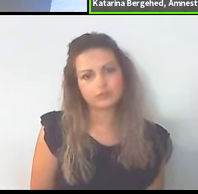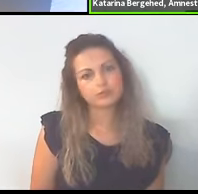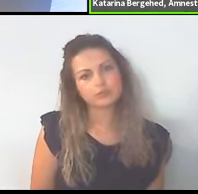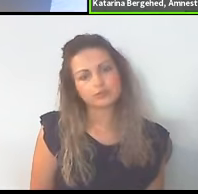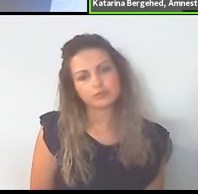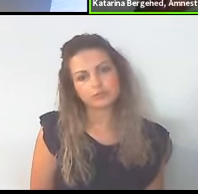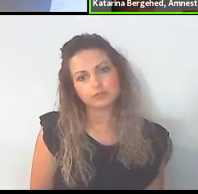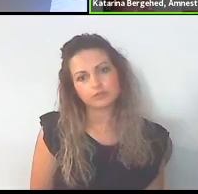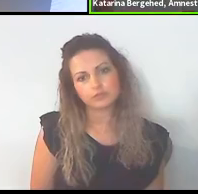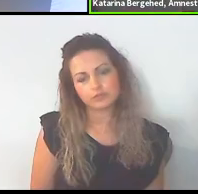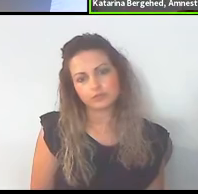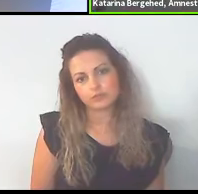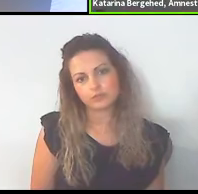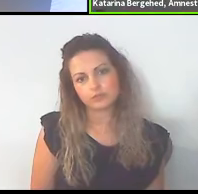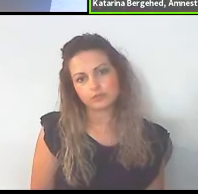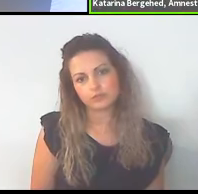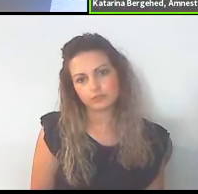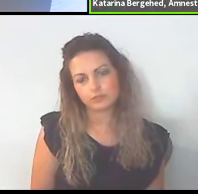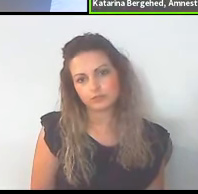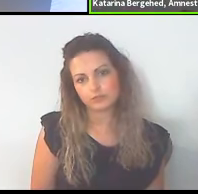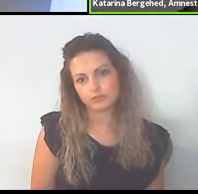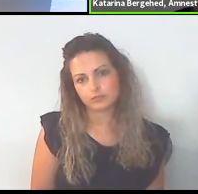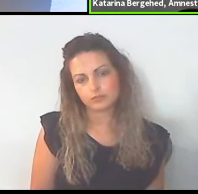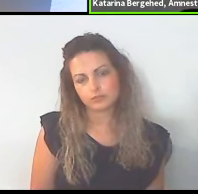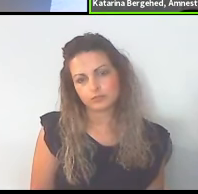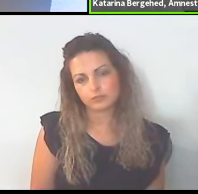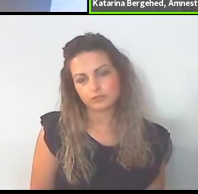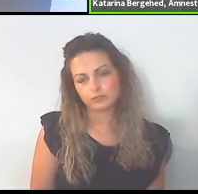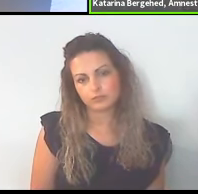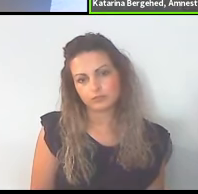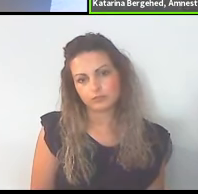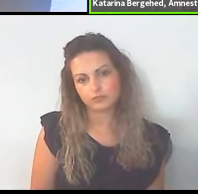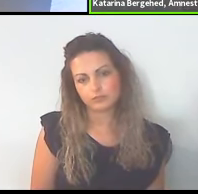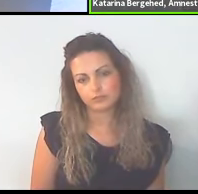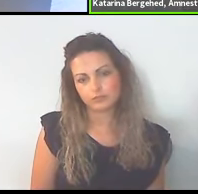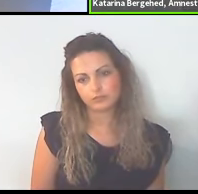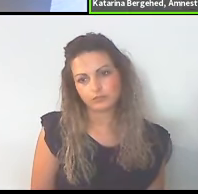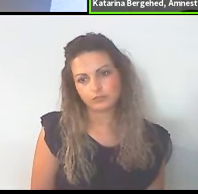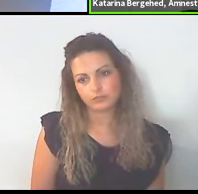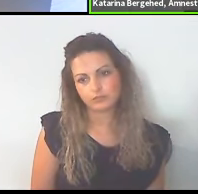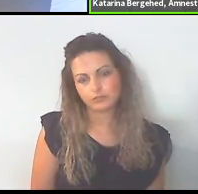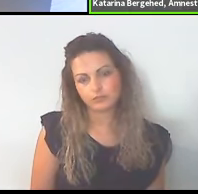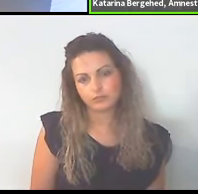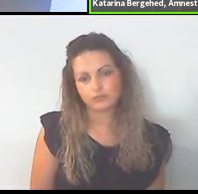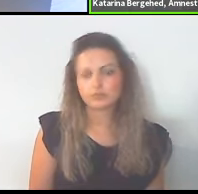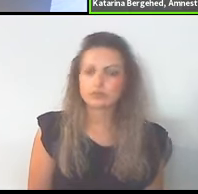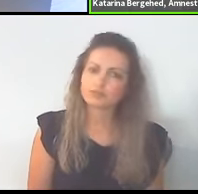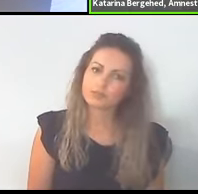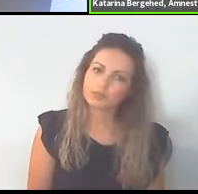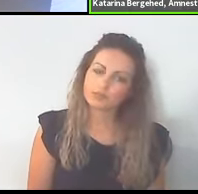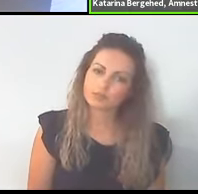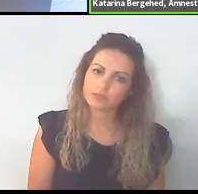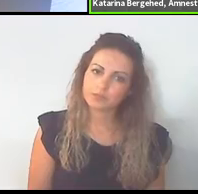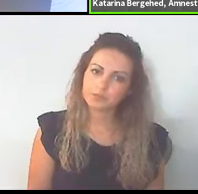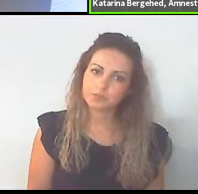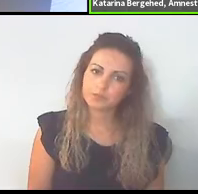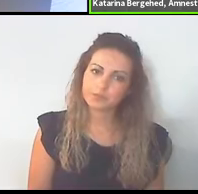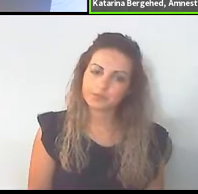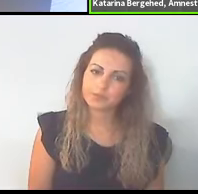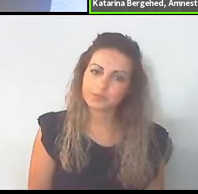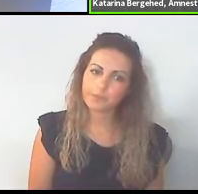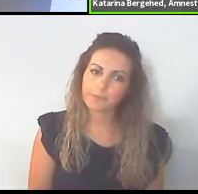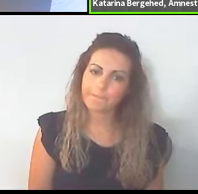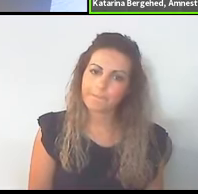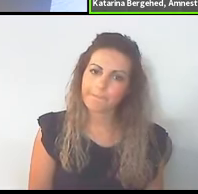although still in a majority of cases, there would be some kind of force or taking advantage of someone